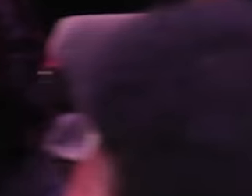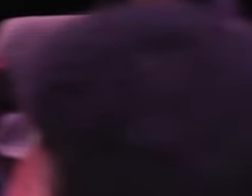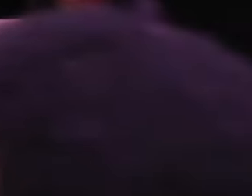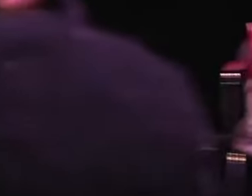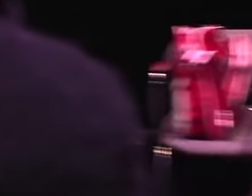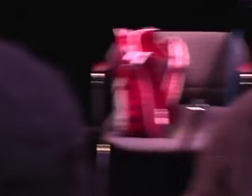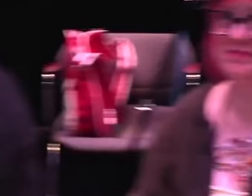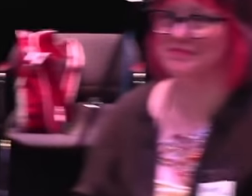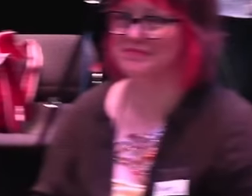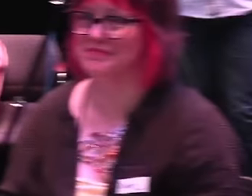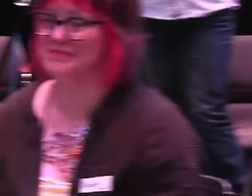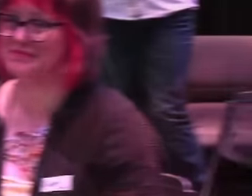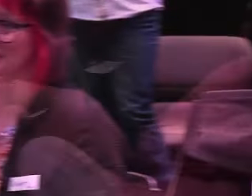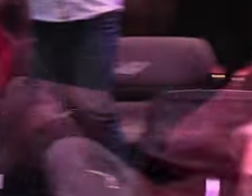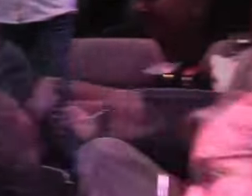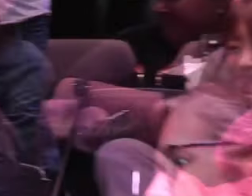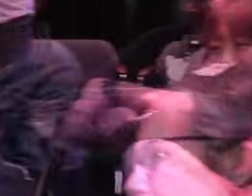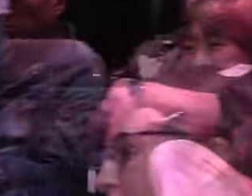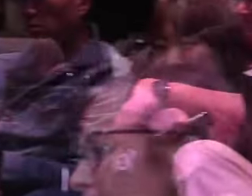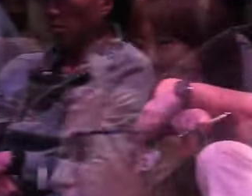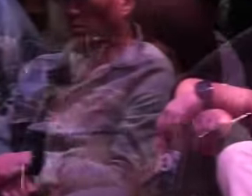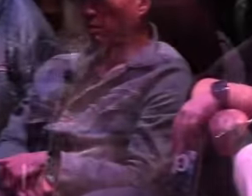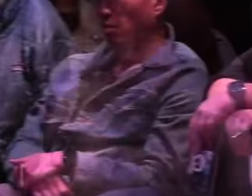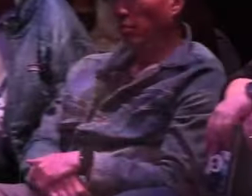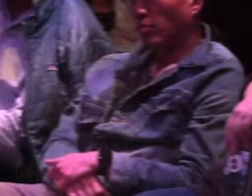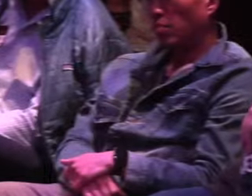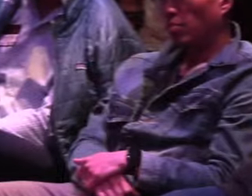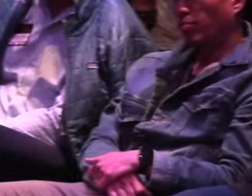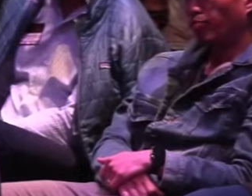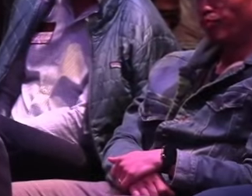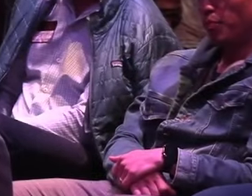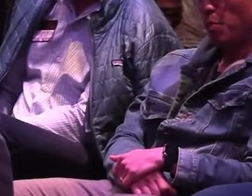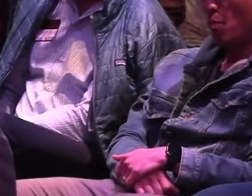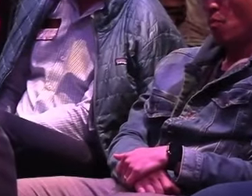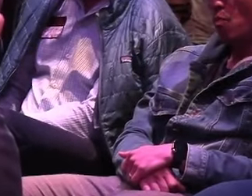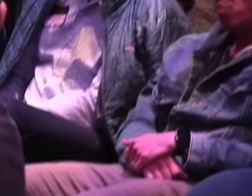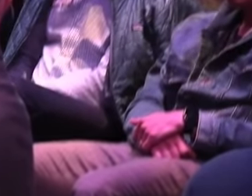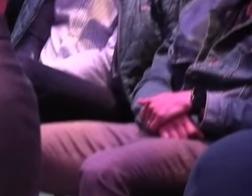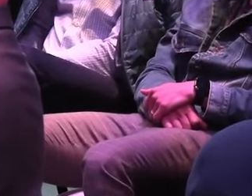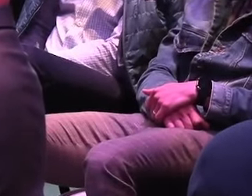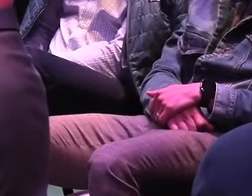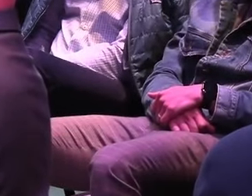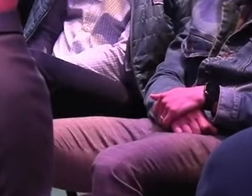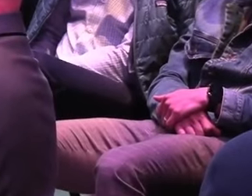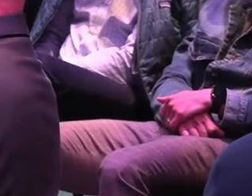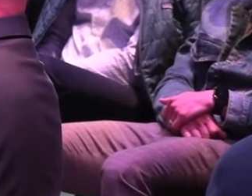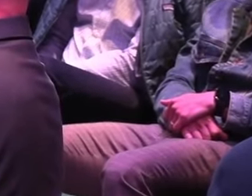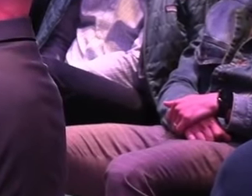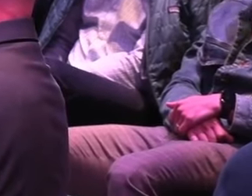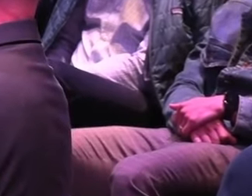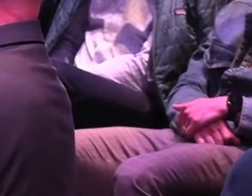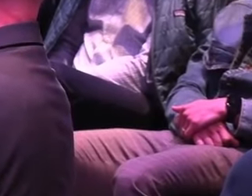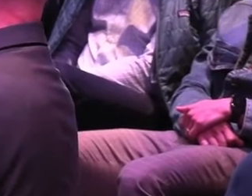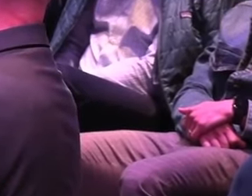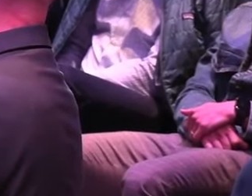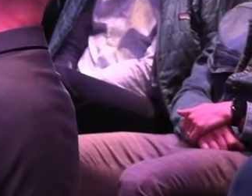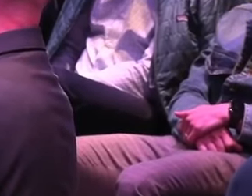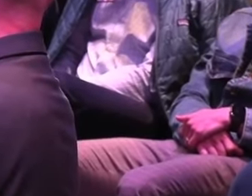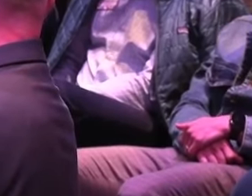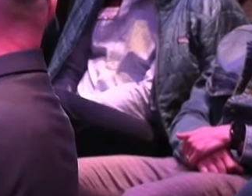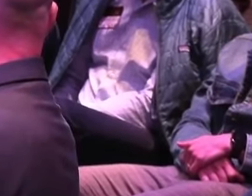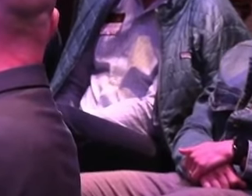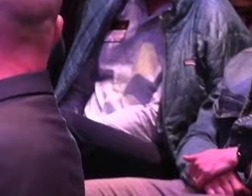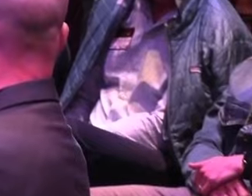sure. Thank you so much. My name is Mika. I use they, them pronouns. I'm an artist and cultural organizer